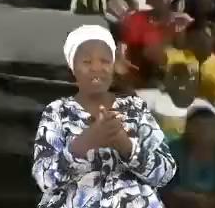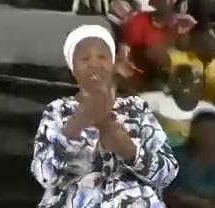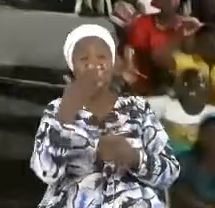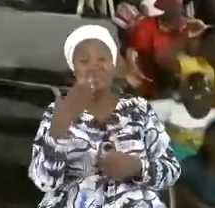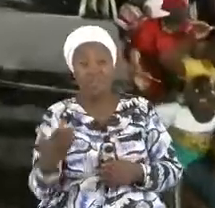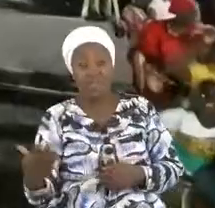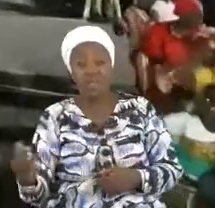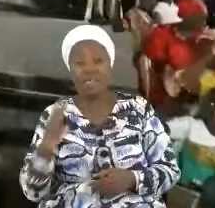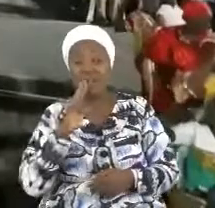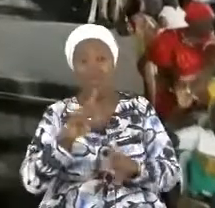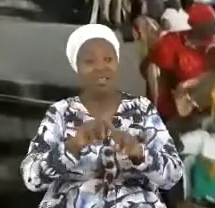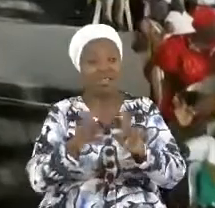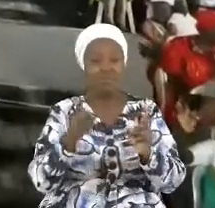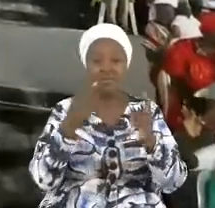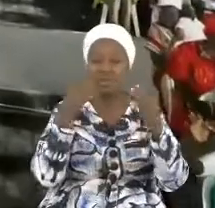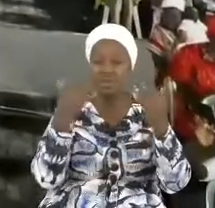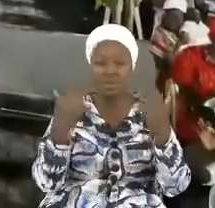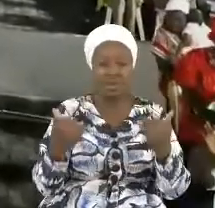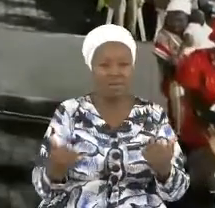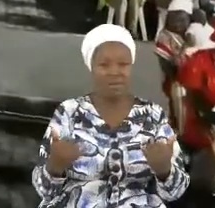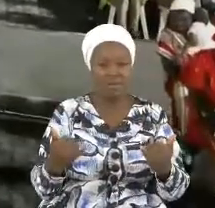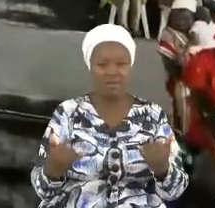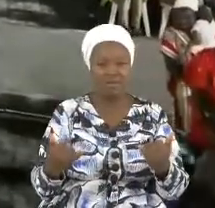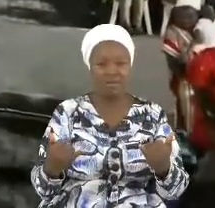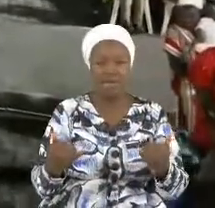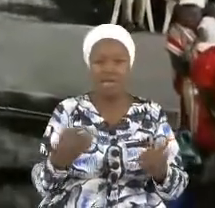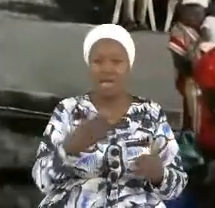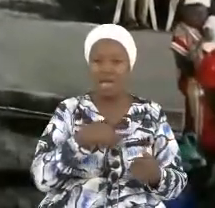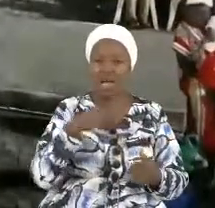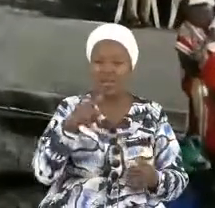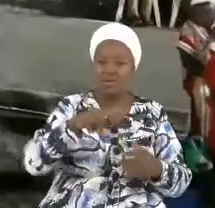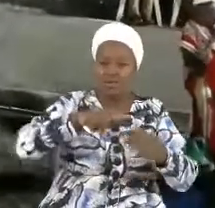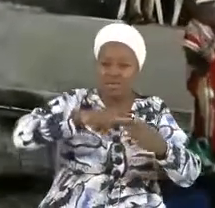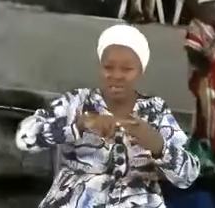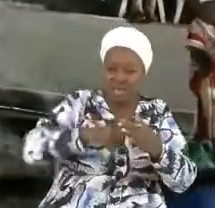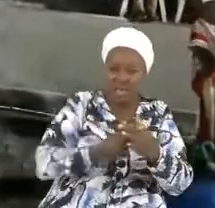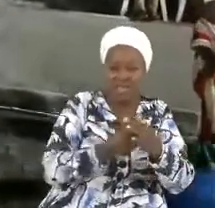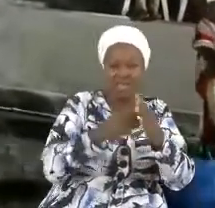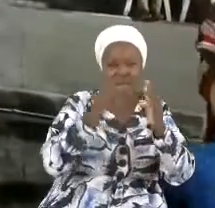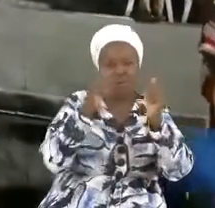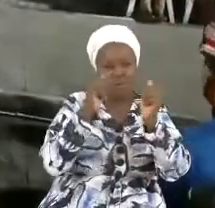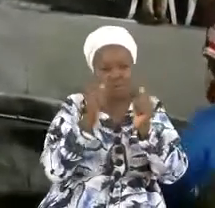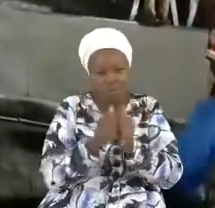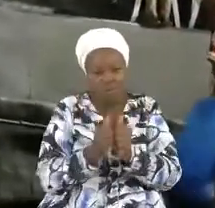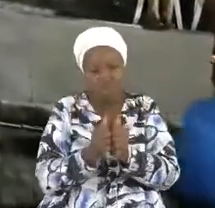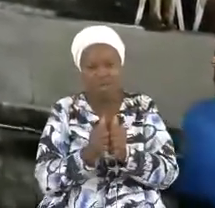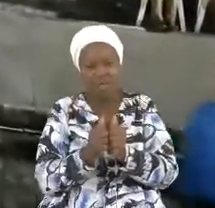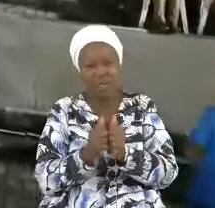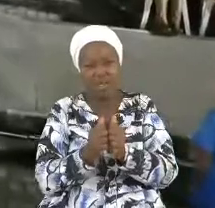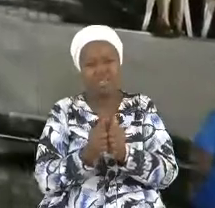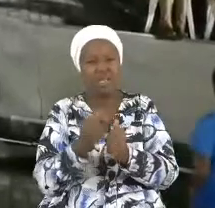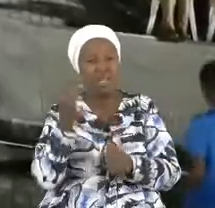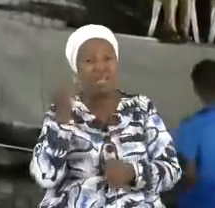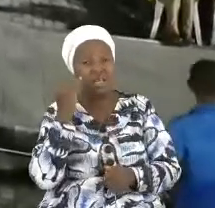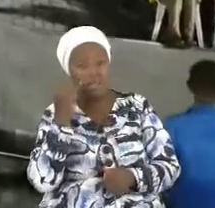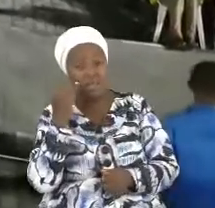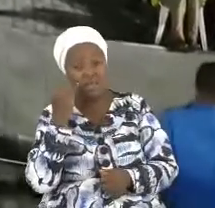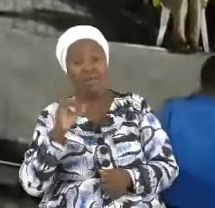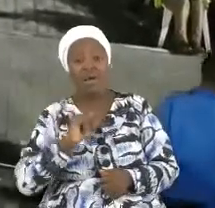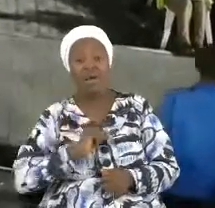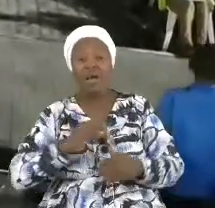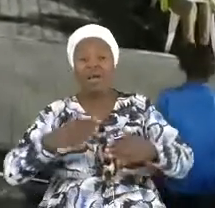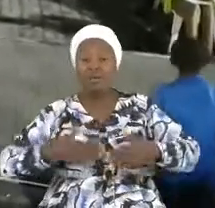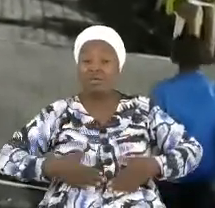now. Amen. And it starts with, if I confess my